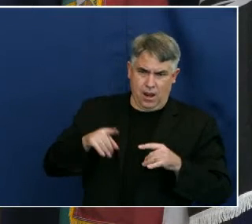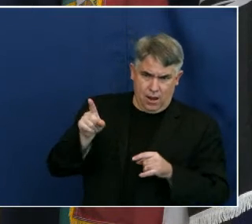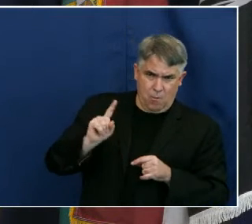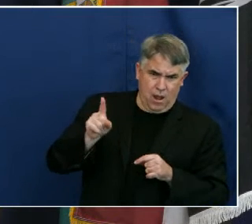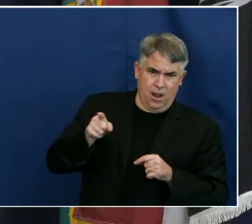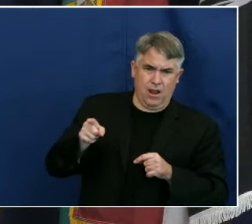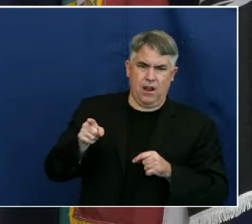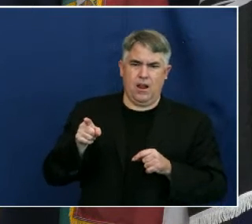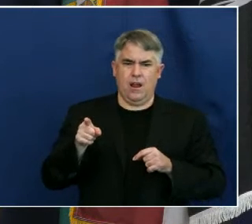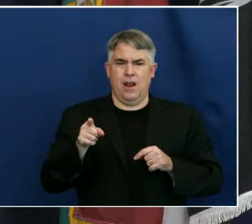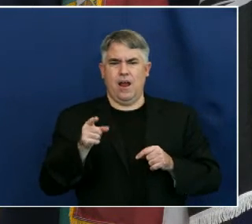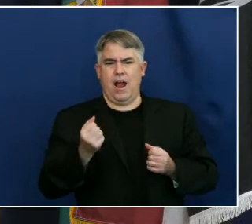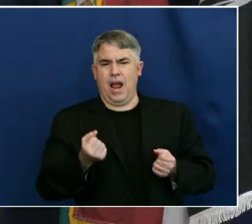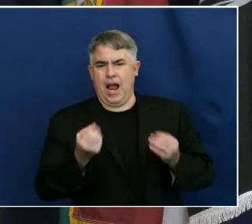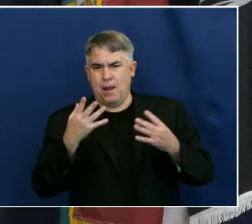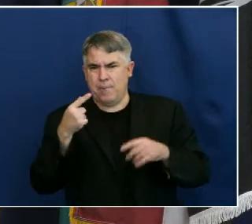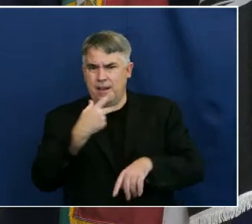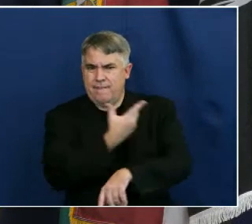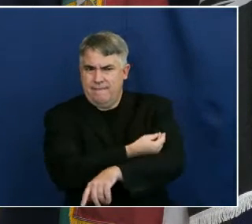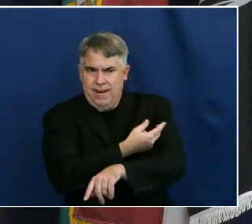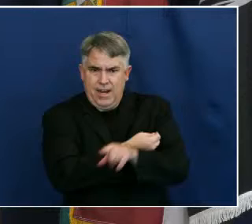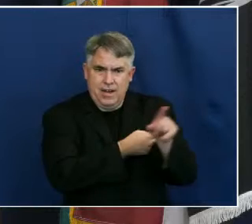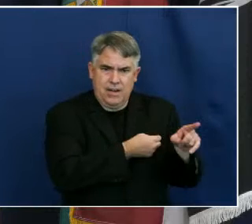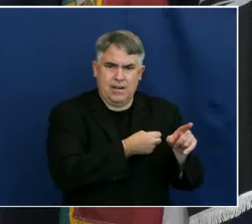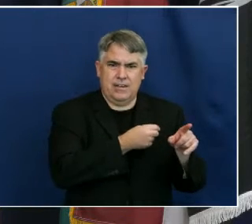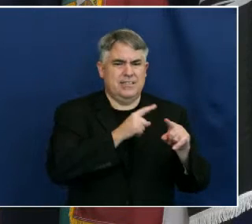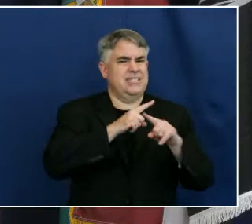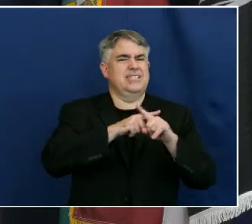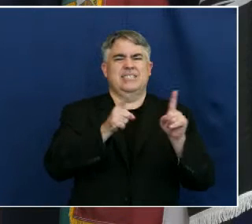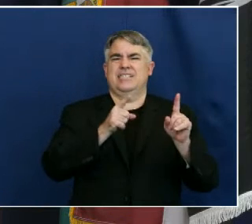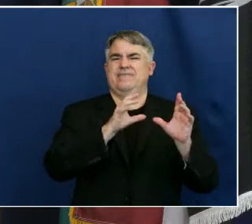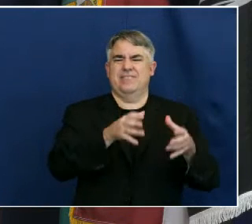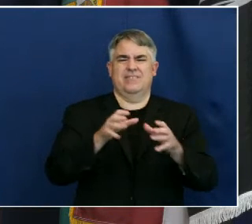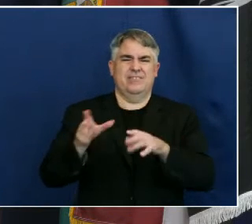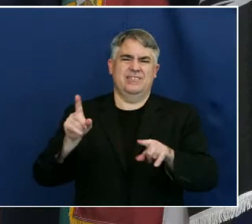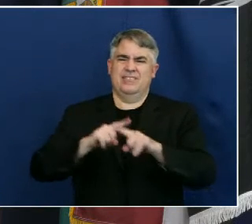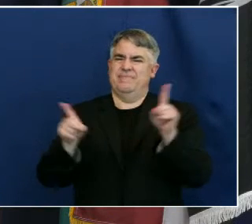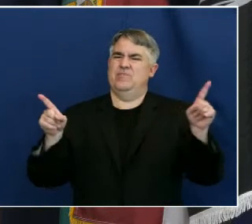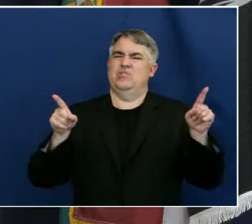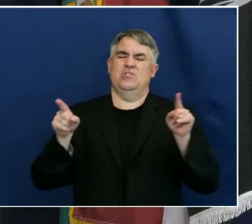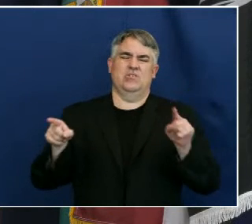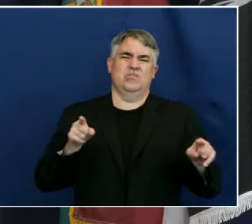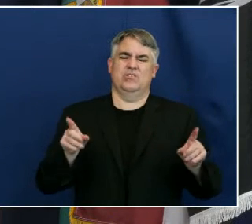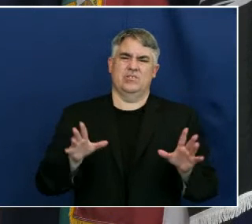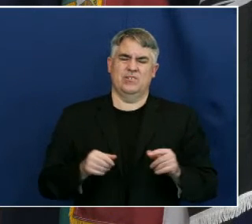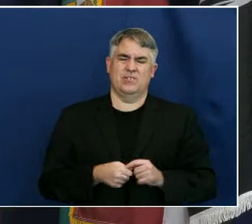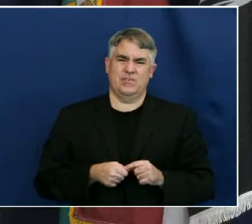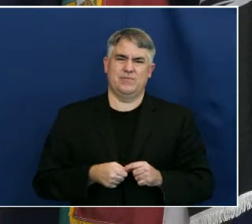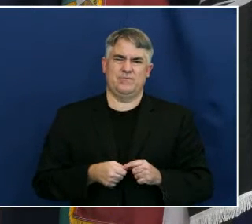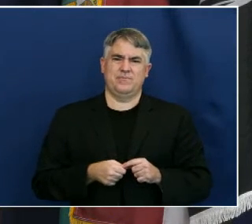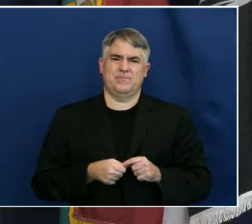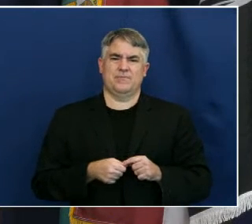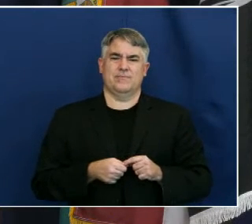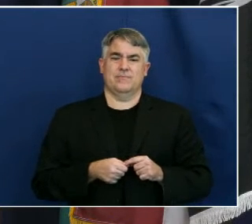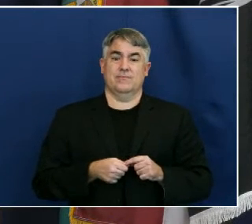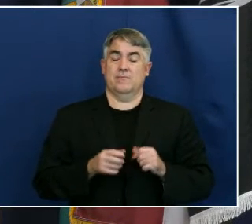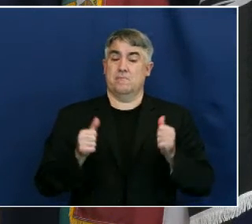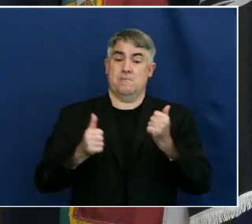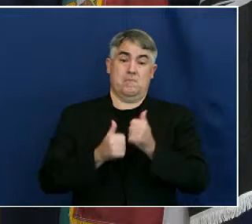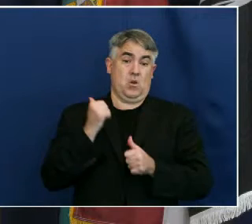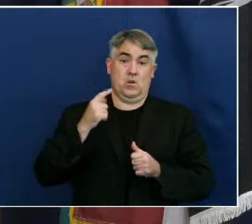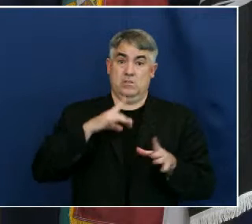is two totally different populations. You've got to look at the population we're presently vaccinating. The largest driver of cases is young